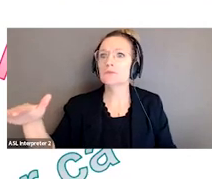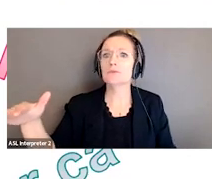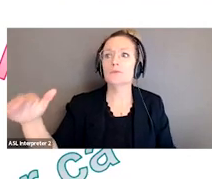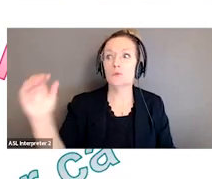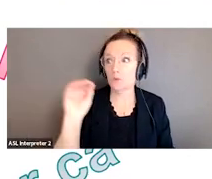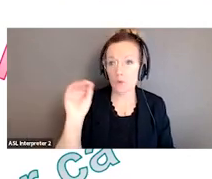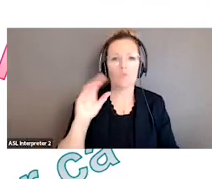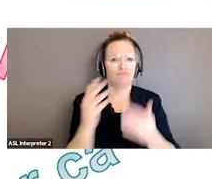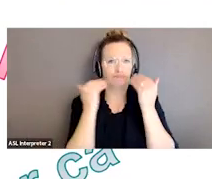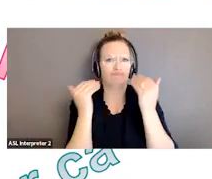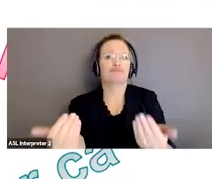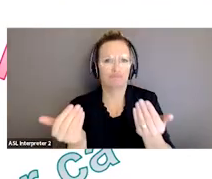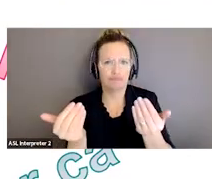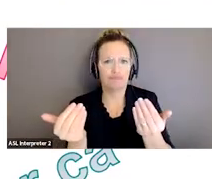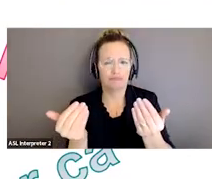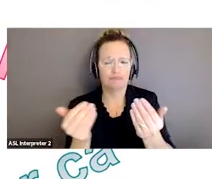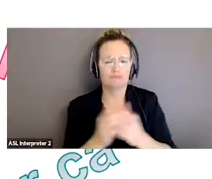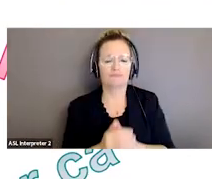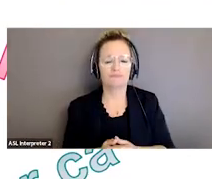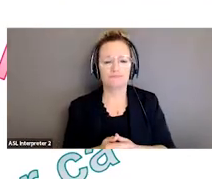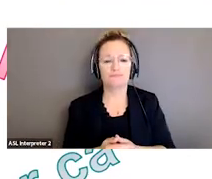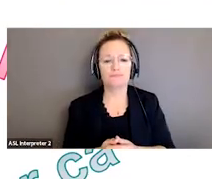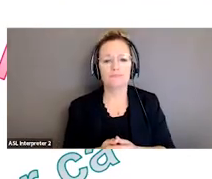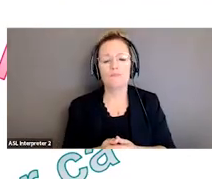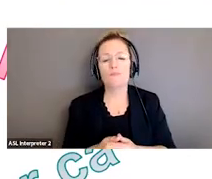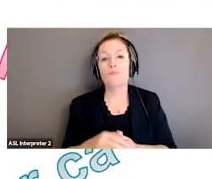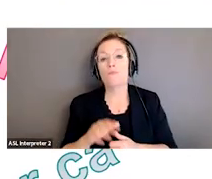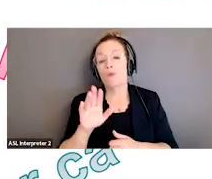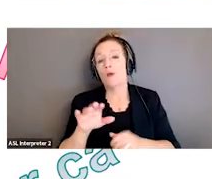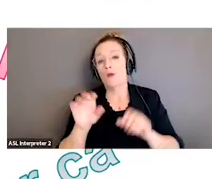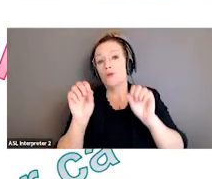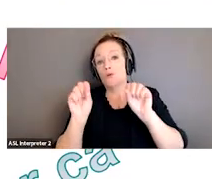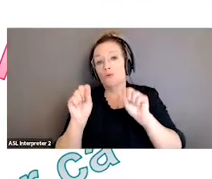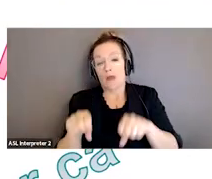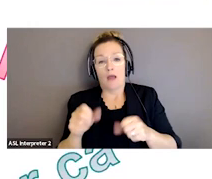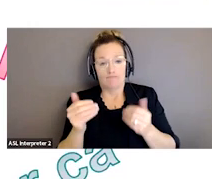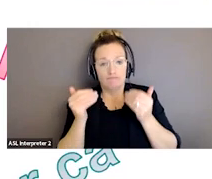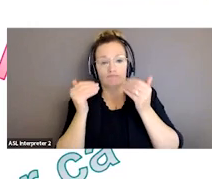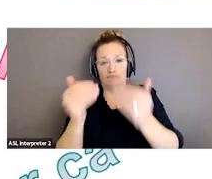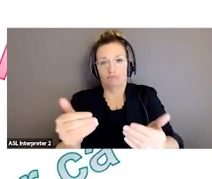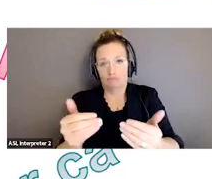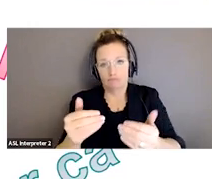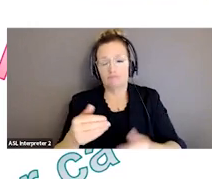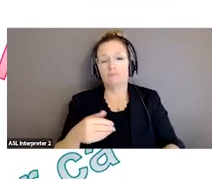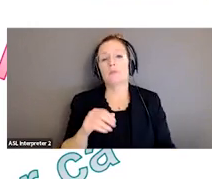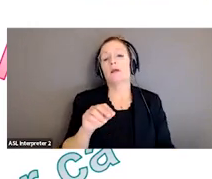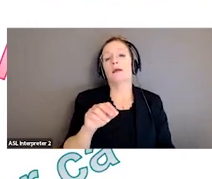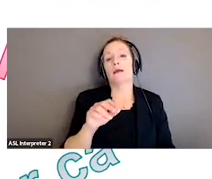trademark. On the flip side, you can protect a domain name by applying it